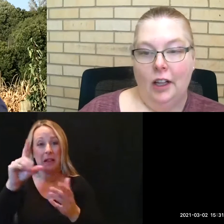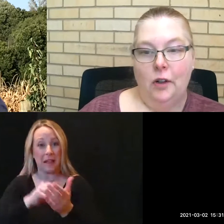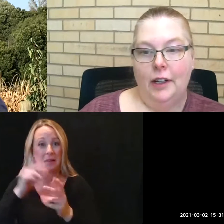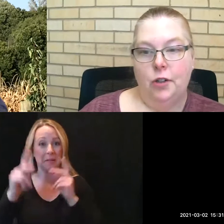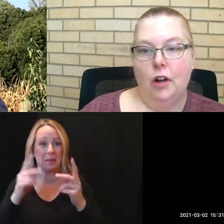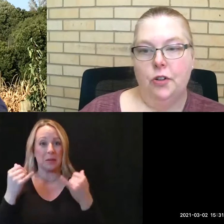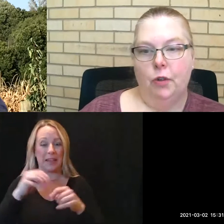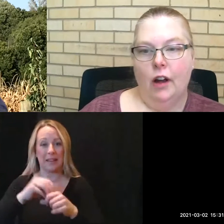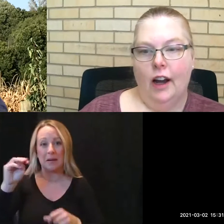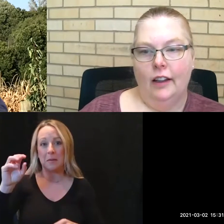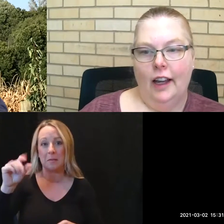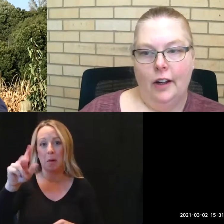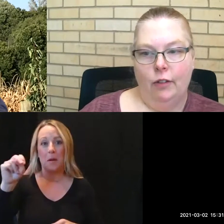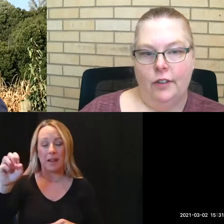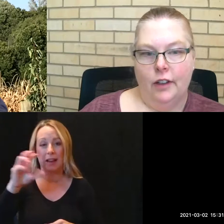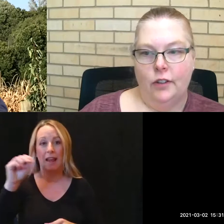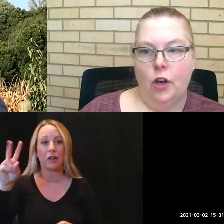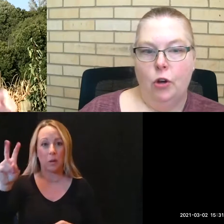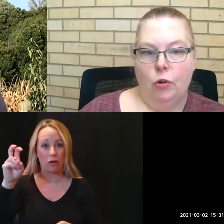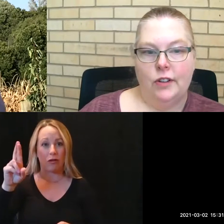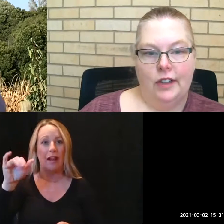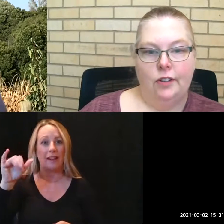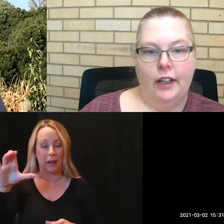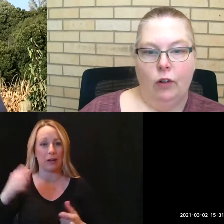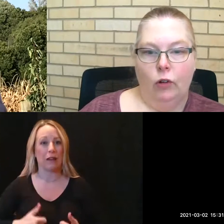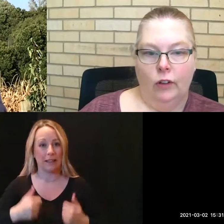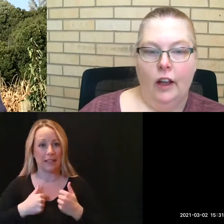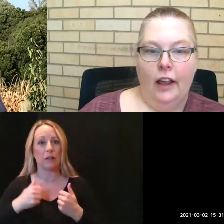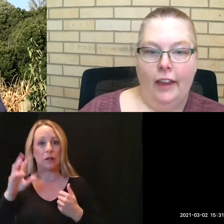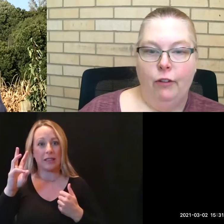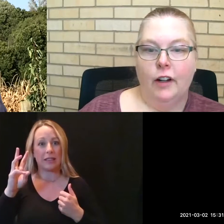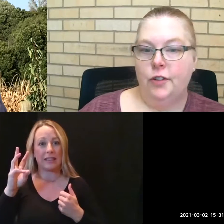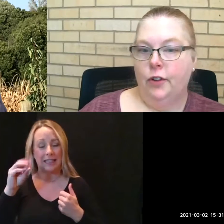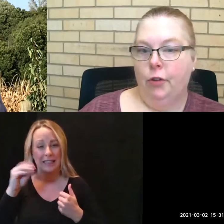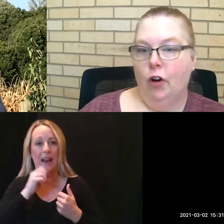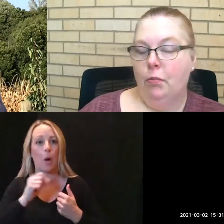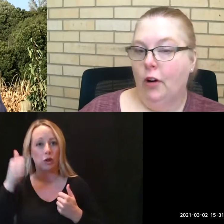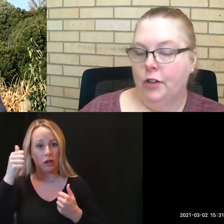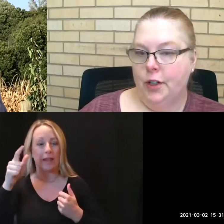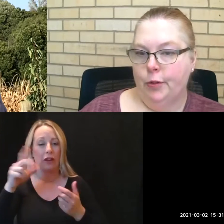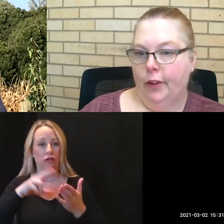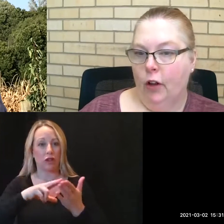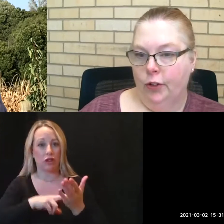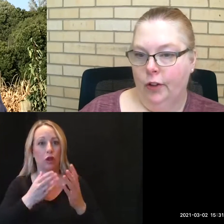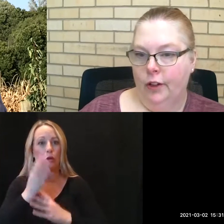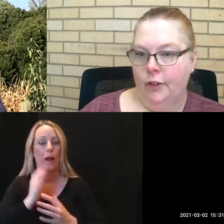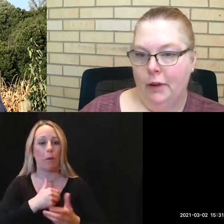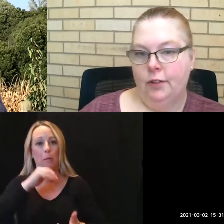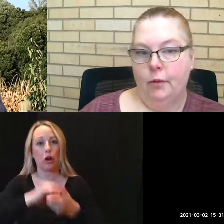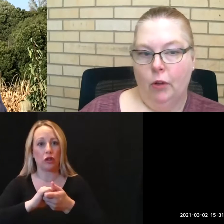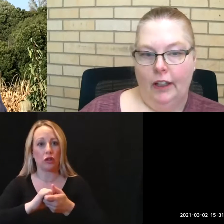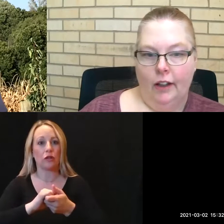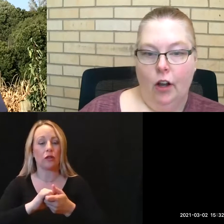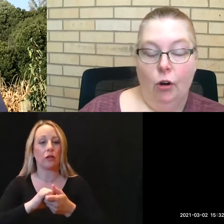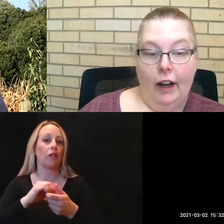Moline, including 200 Rock Island County residents who are 60 and older. They registered through our partnerships with Alternatives